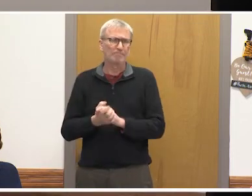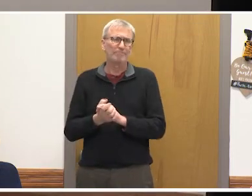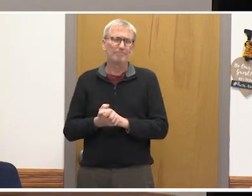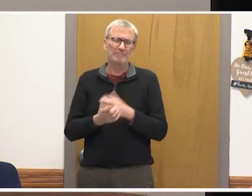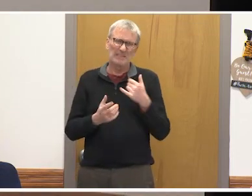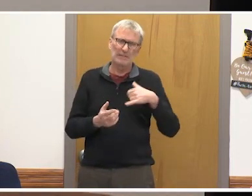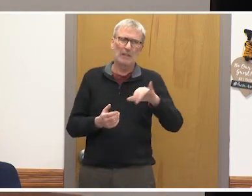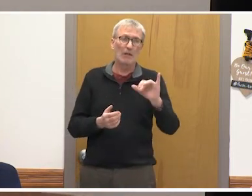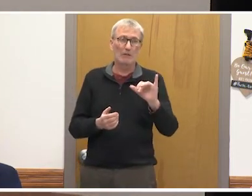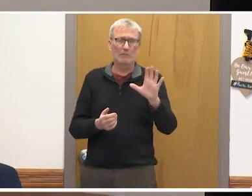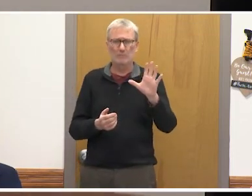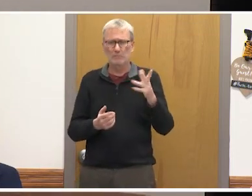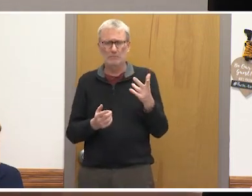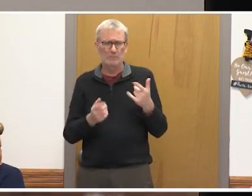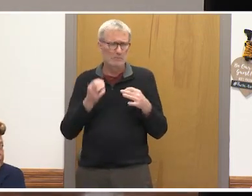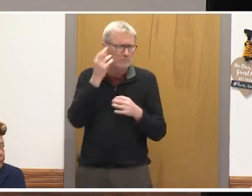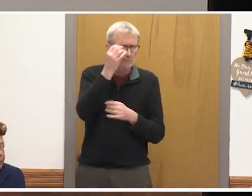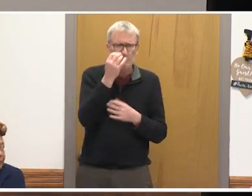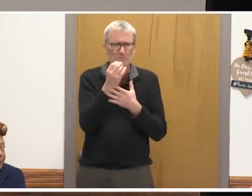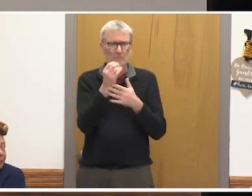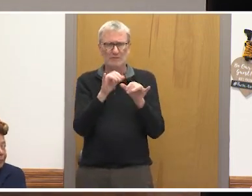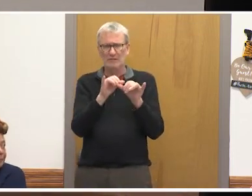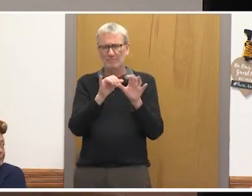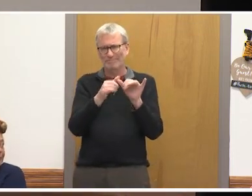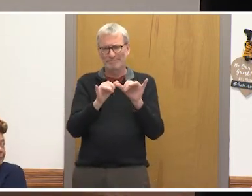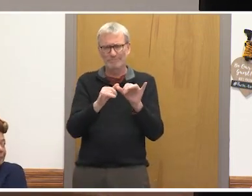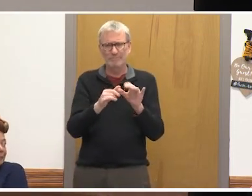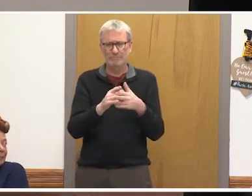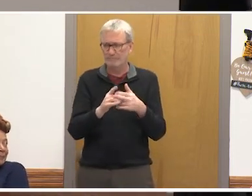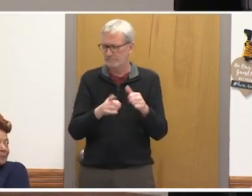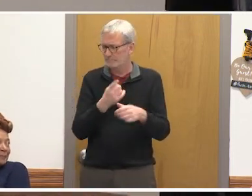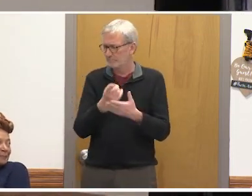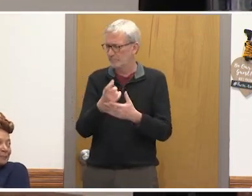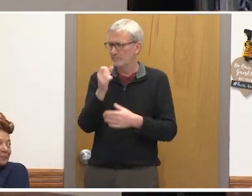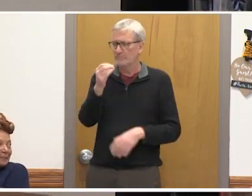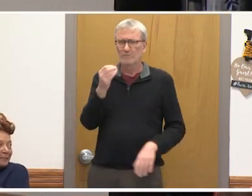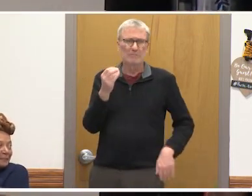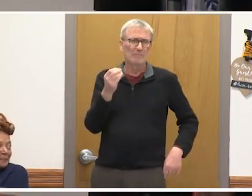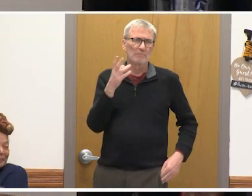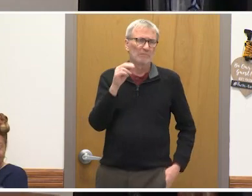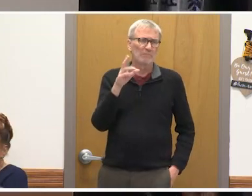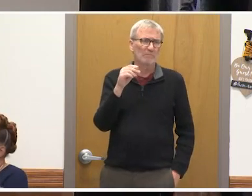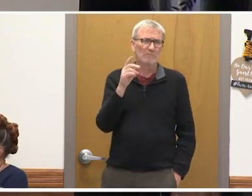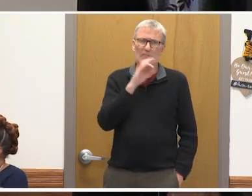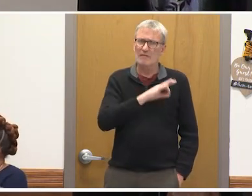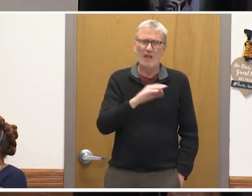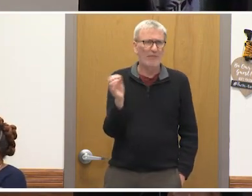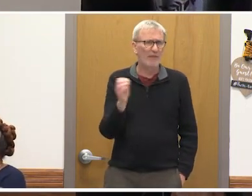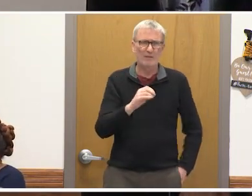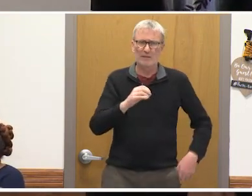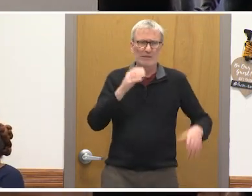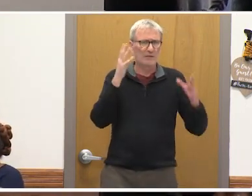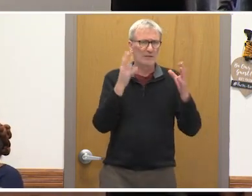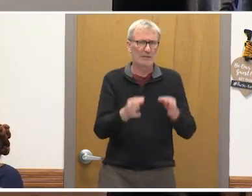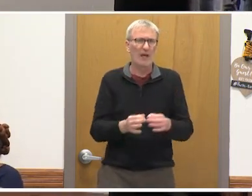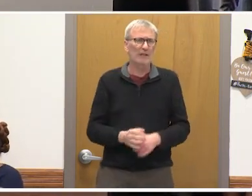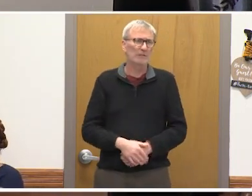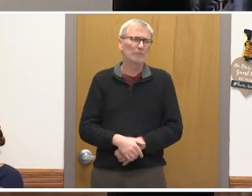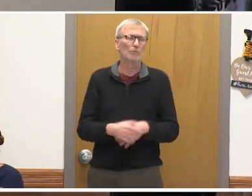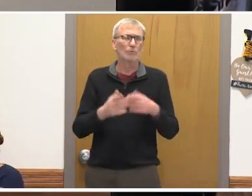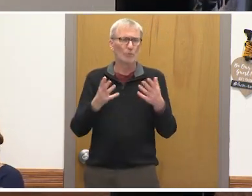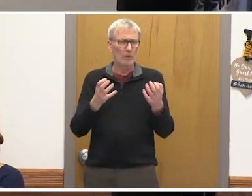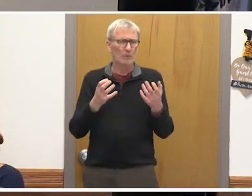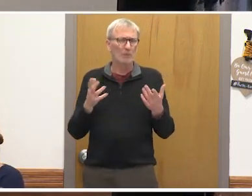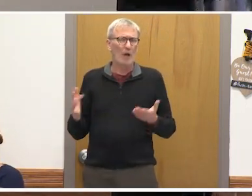and, working on initial designs. So absolutely not, nothing is final. We do want